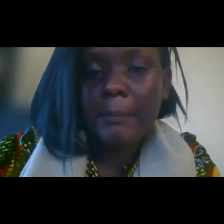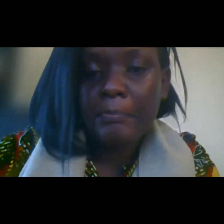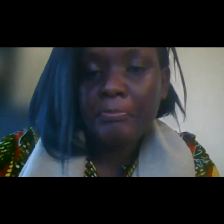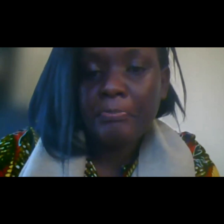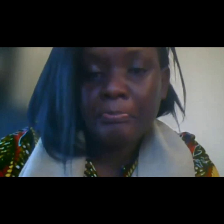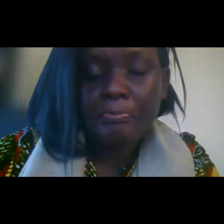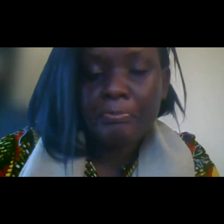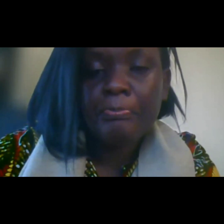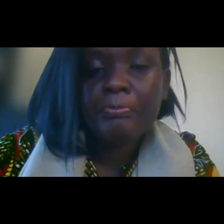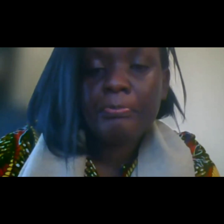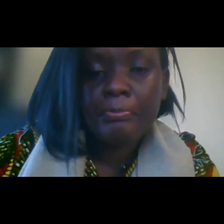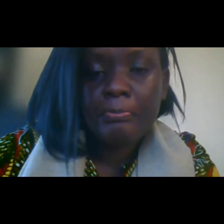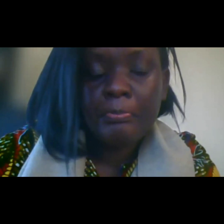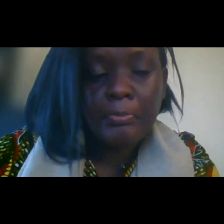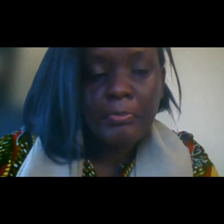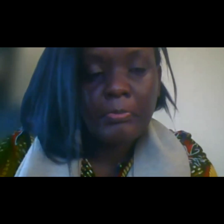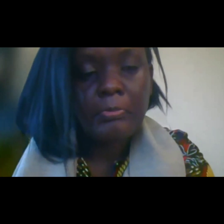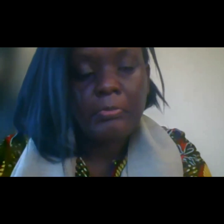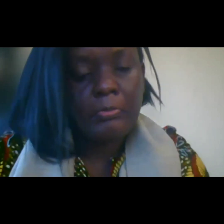birth.